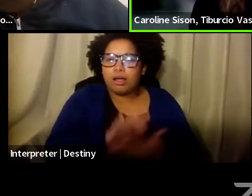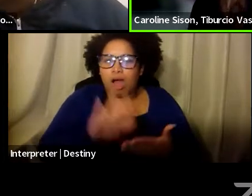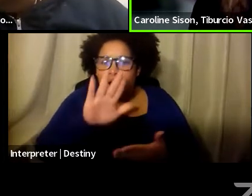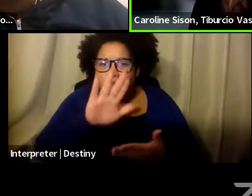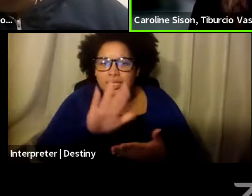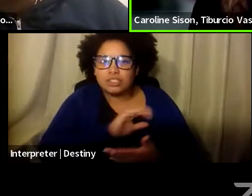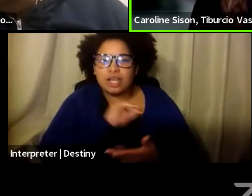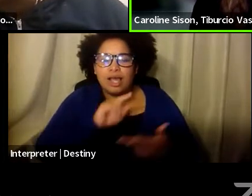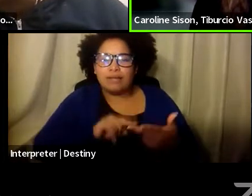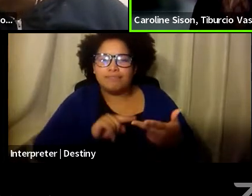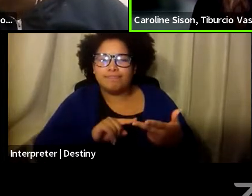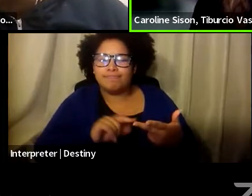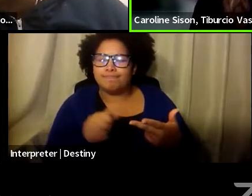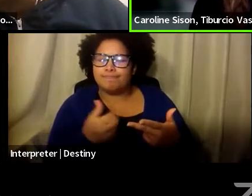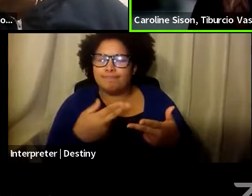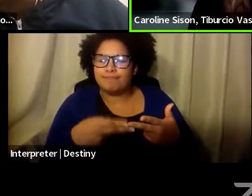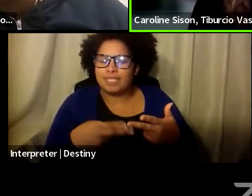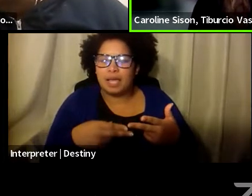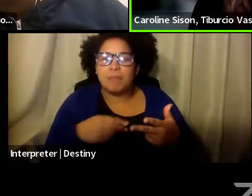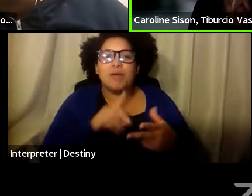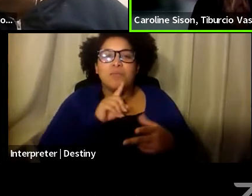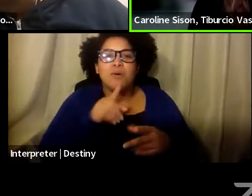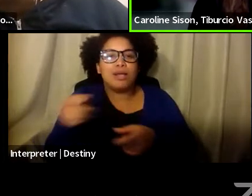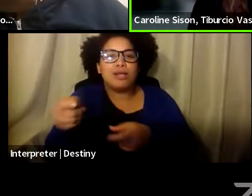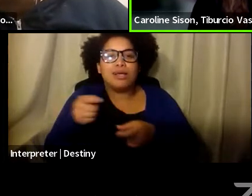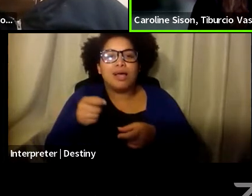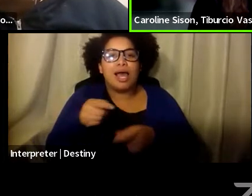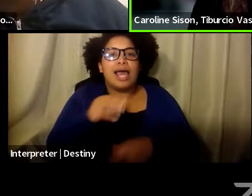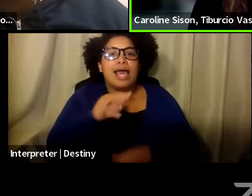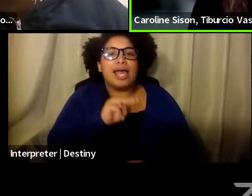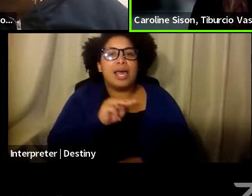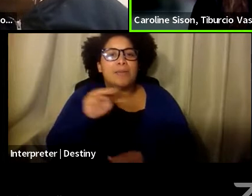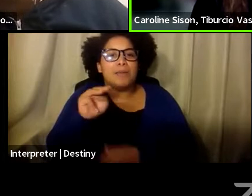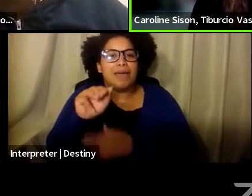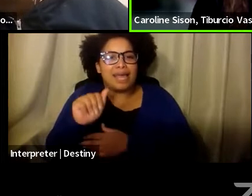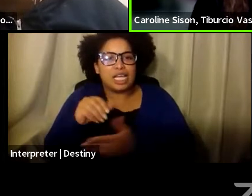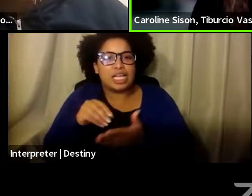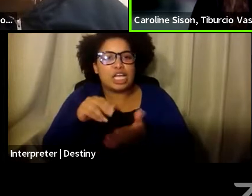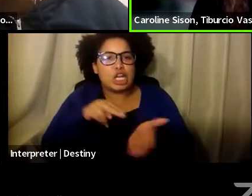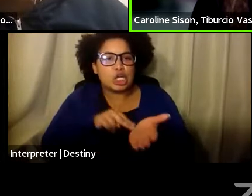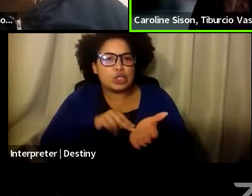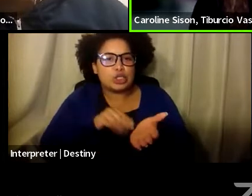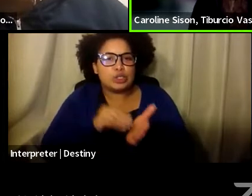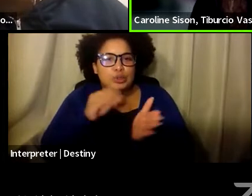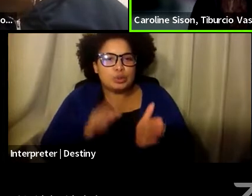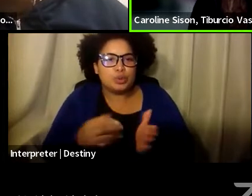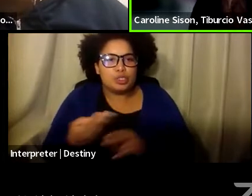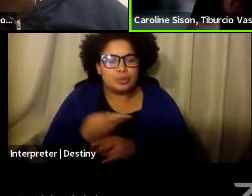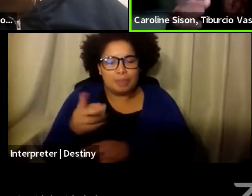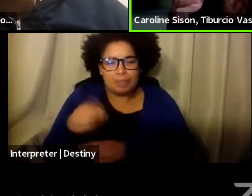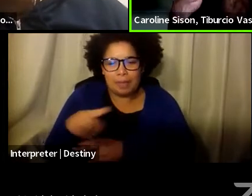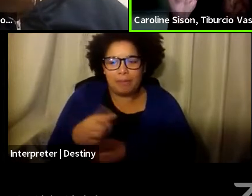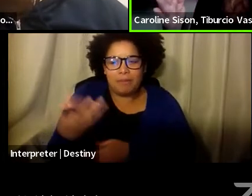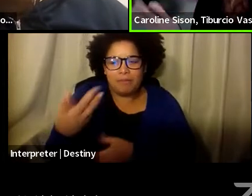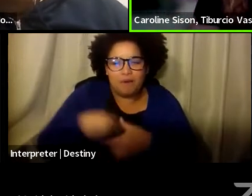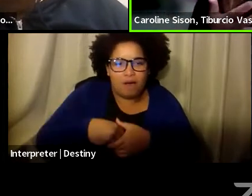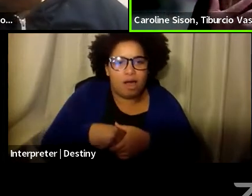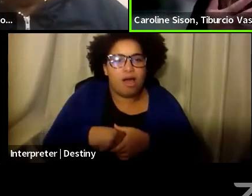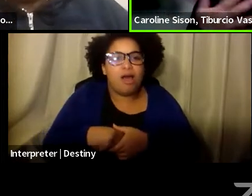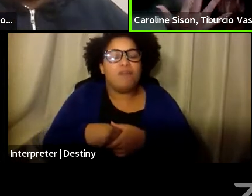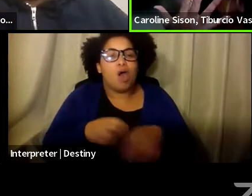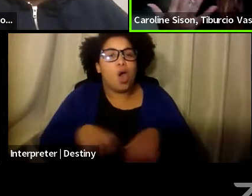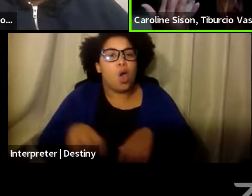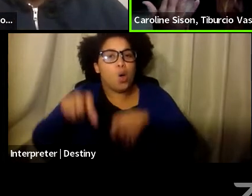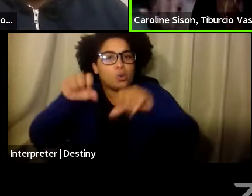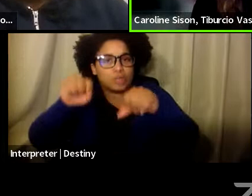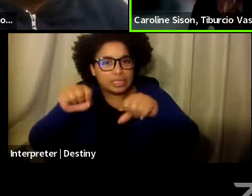students to help staff our COVID clinics when we were hosting COVID clinics outdoors, and